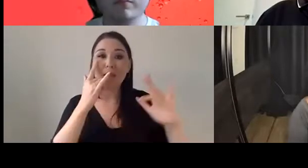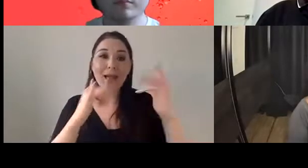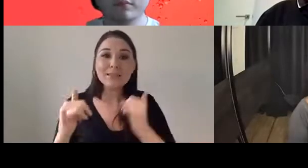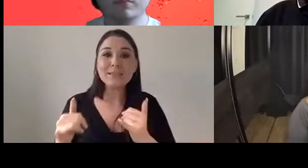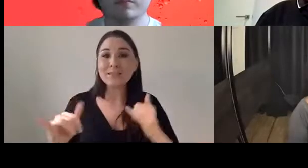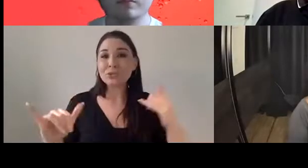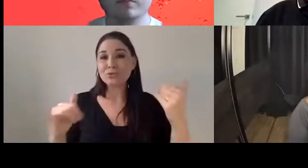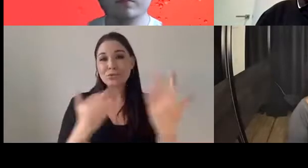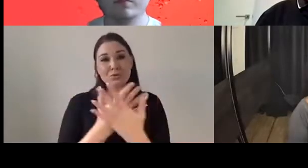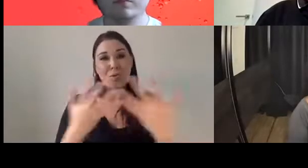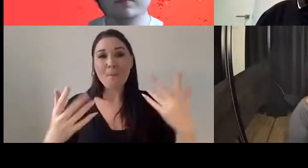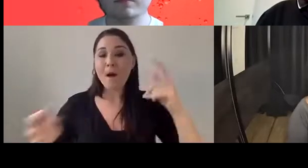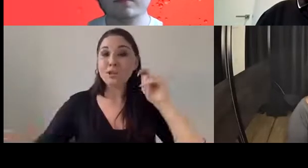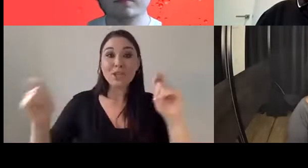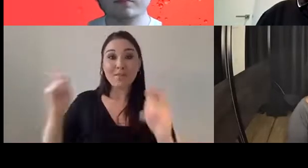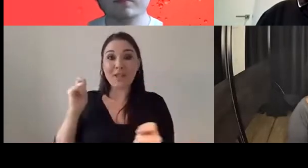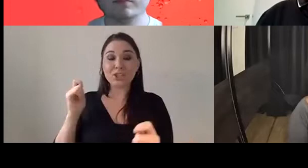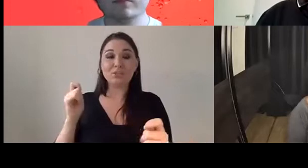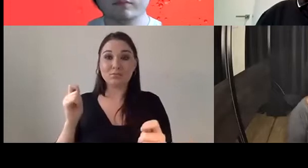much innovation that can come from that.